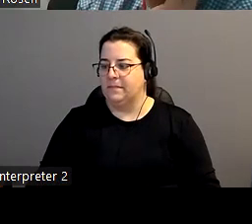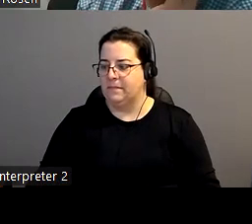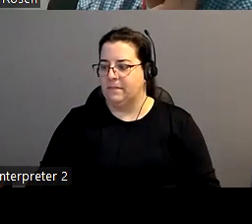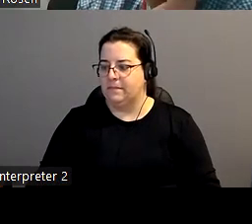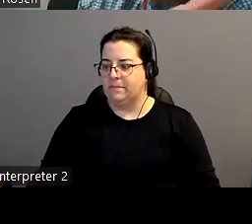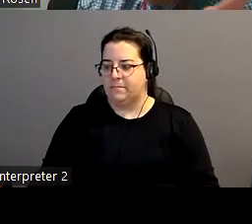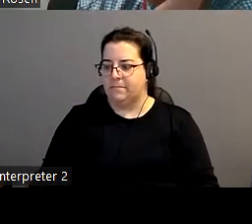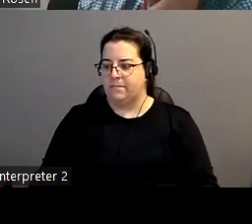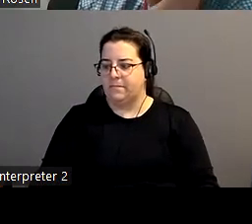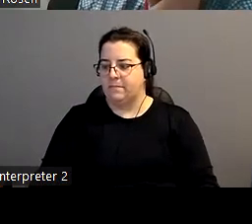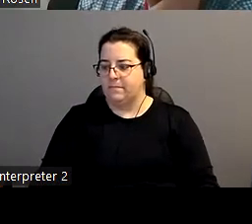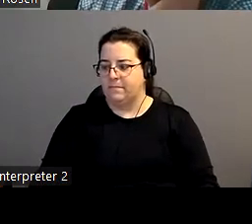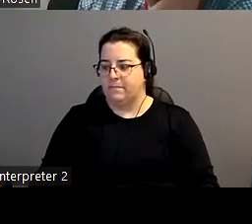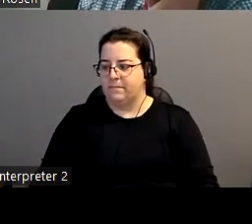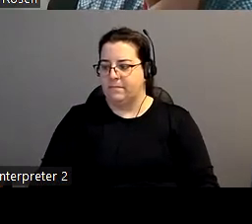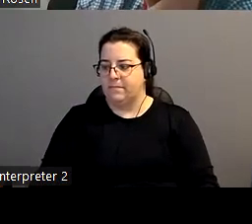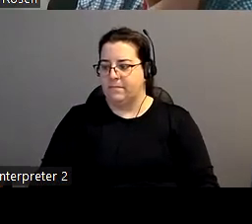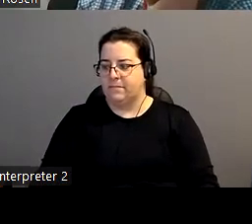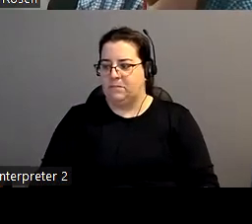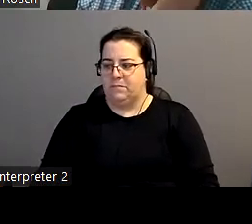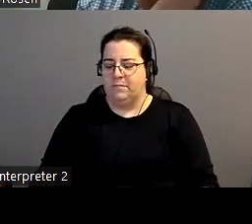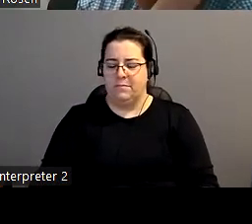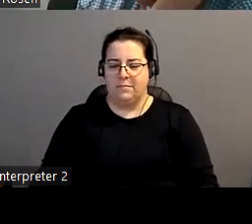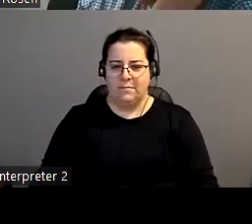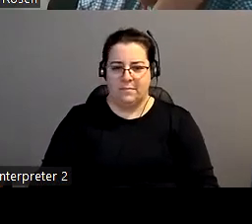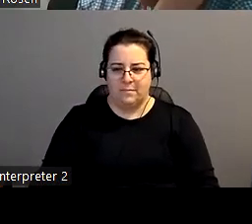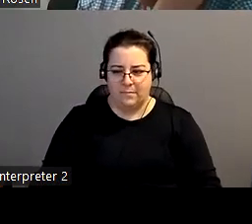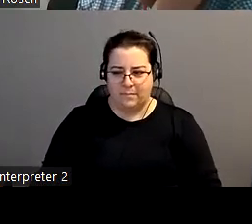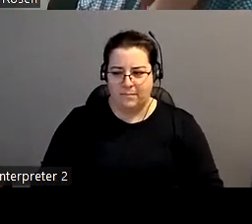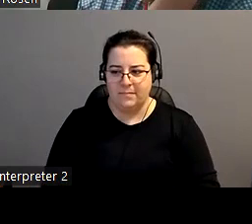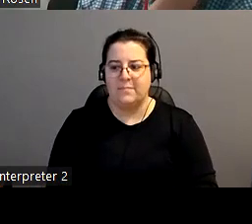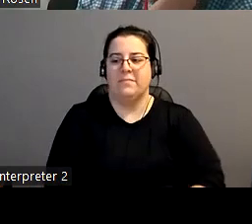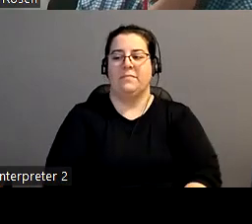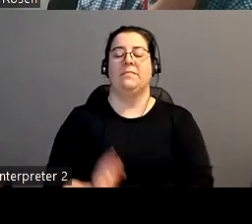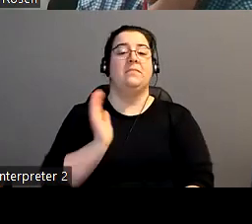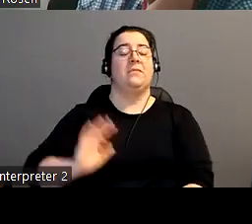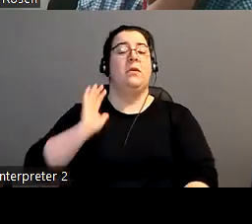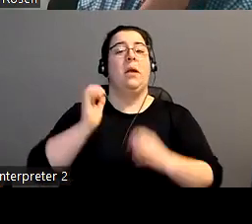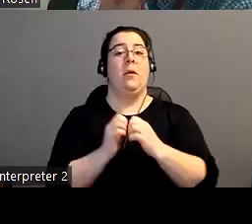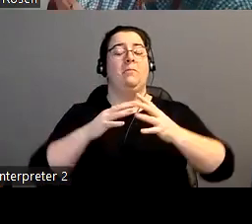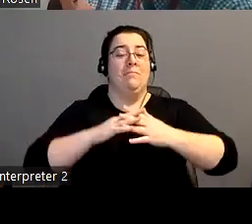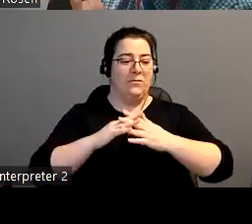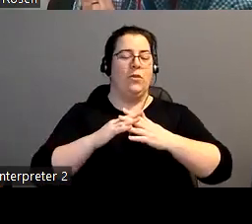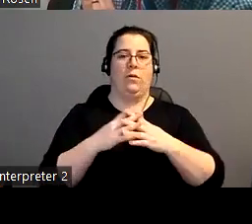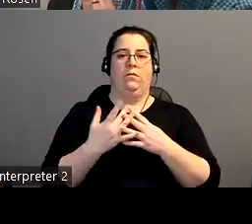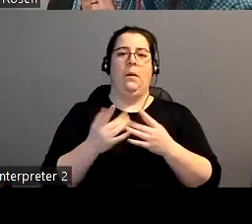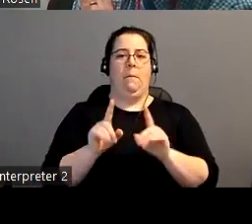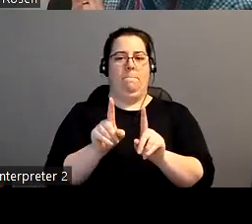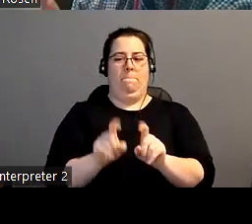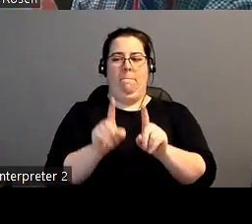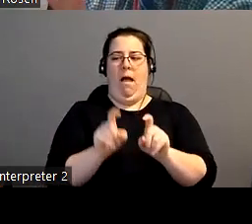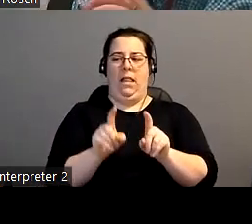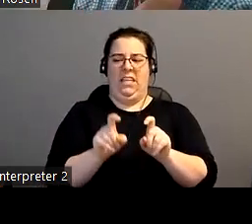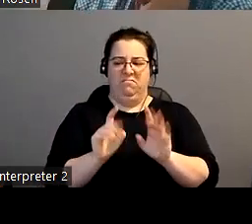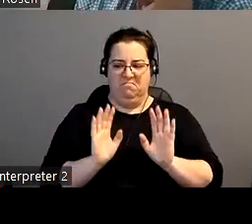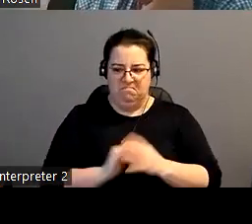foundation. And Alyssa, you can see her here, was providing informal advice after hospital admission. We decided we were only in